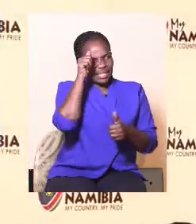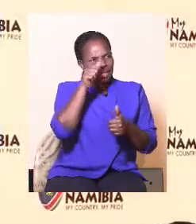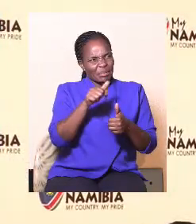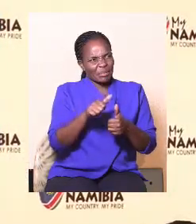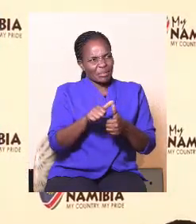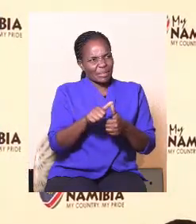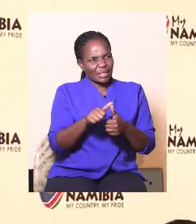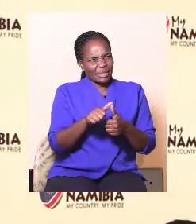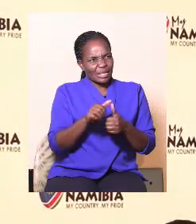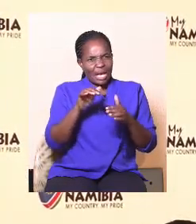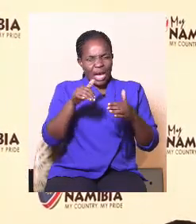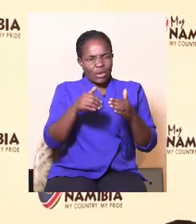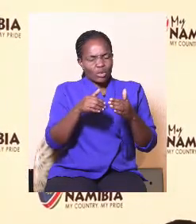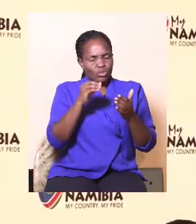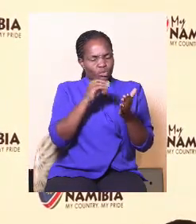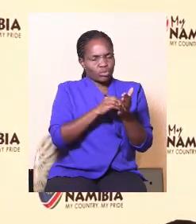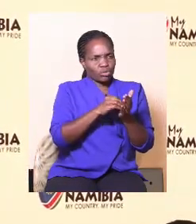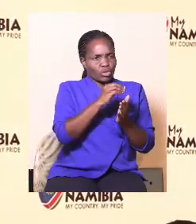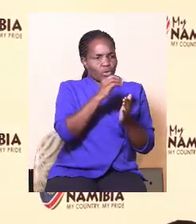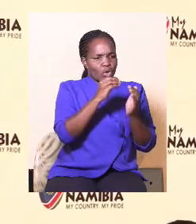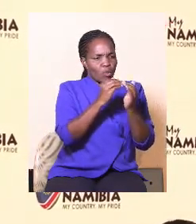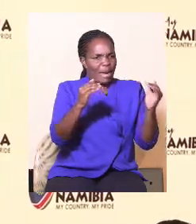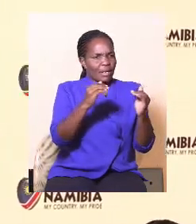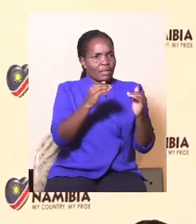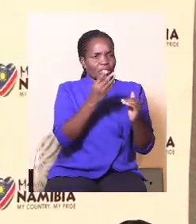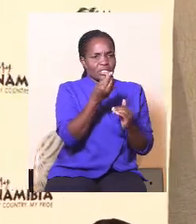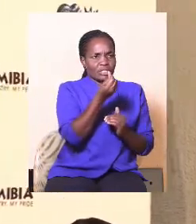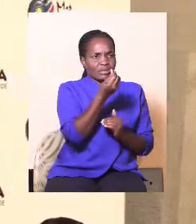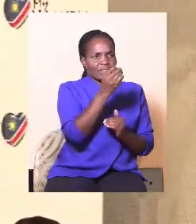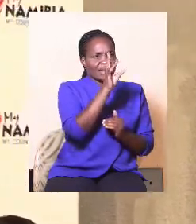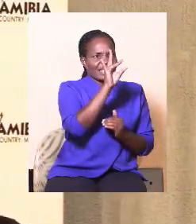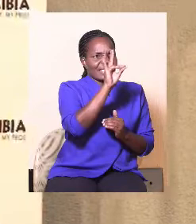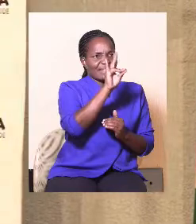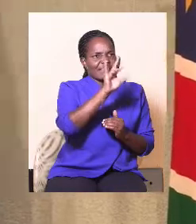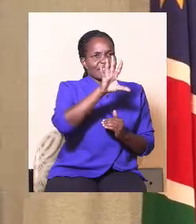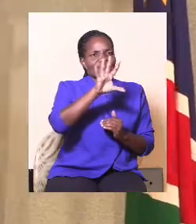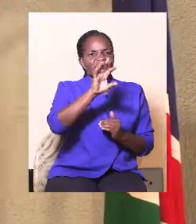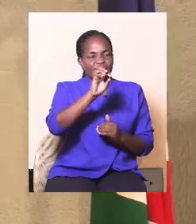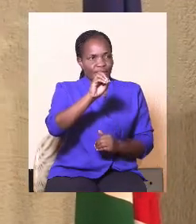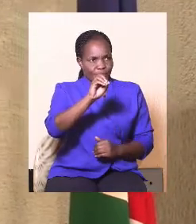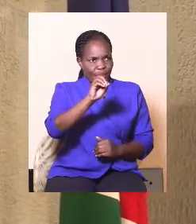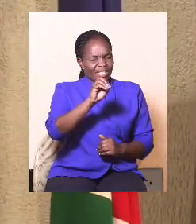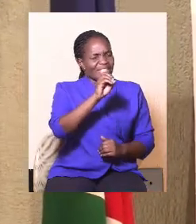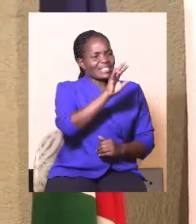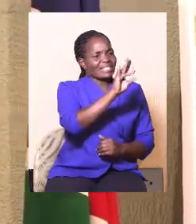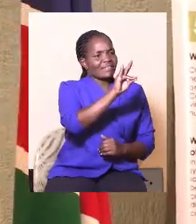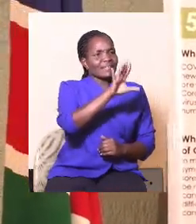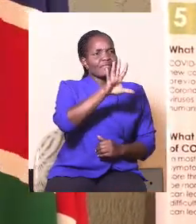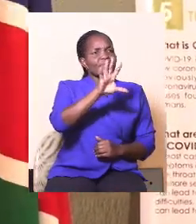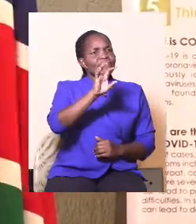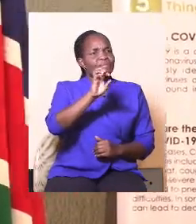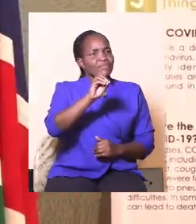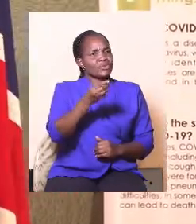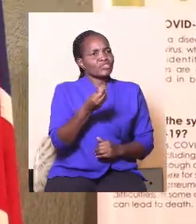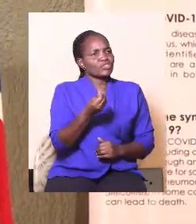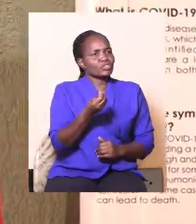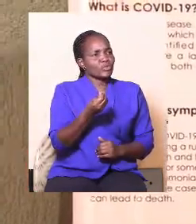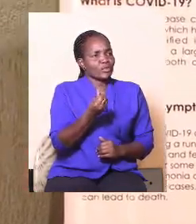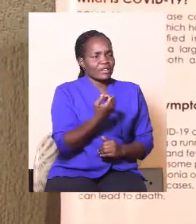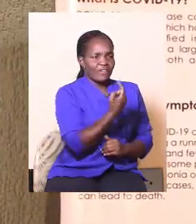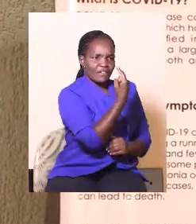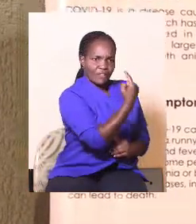How did we come to 750? First of all, before 750, let me explain the 750. 750